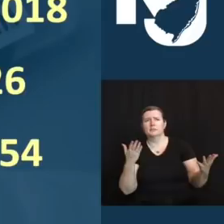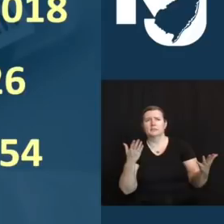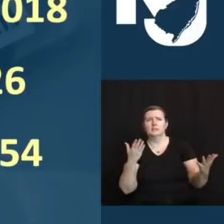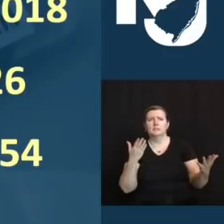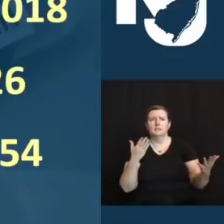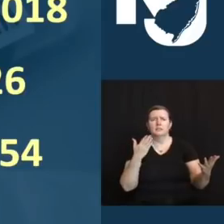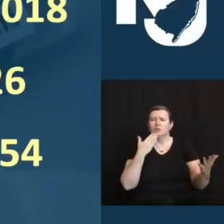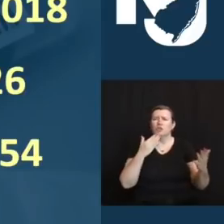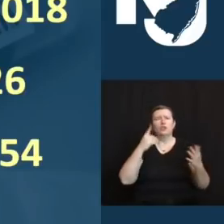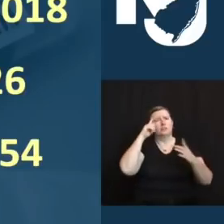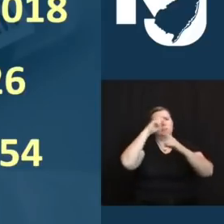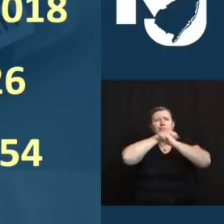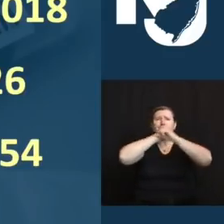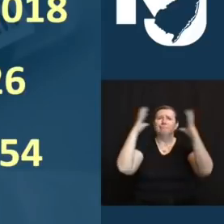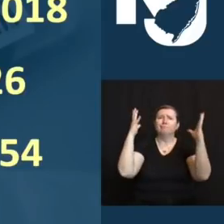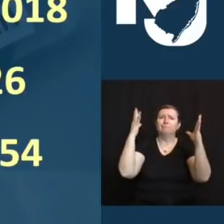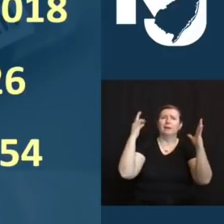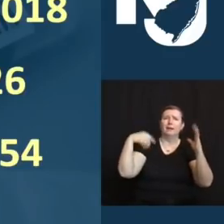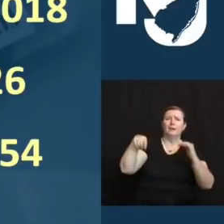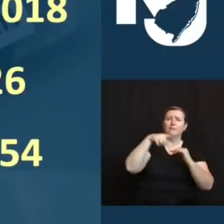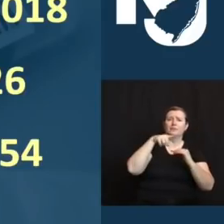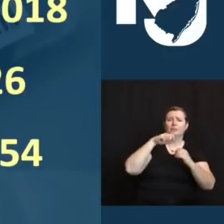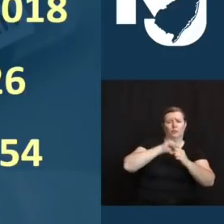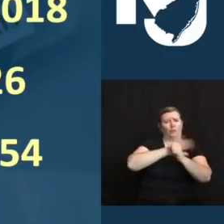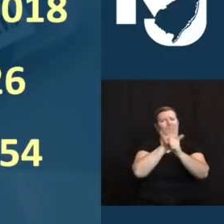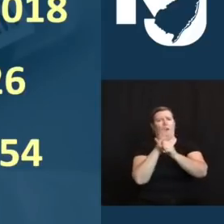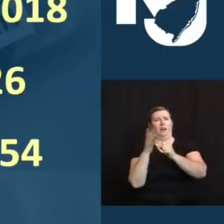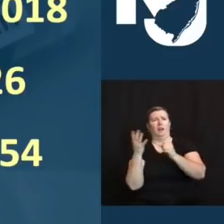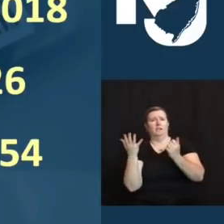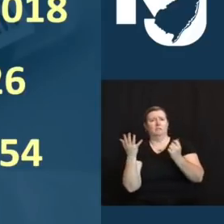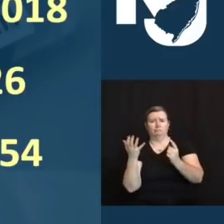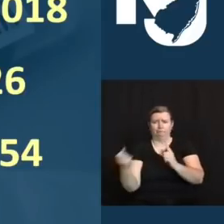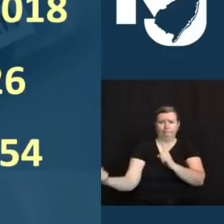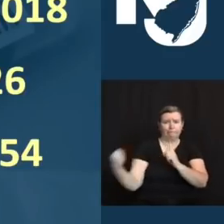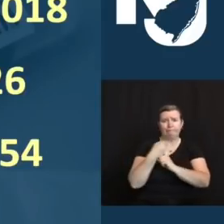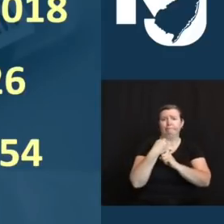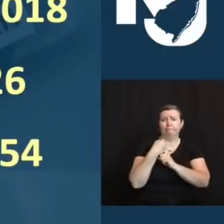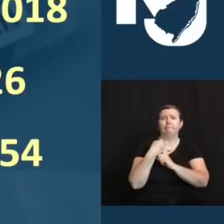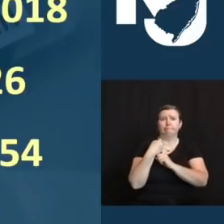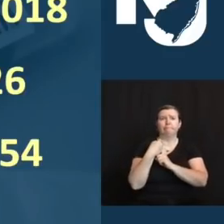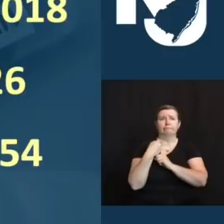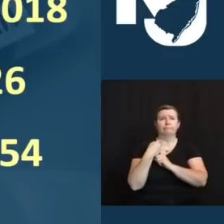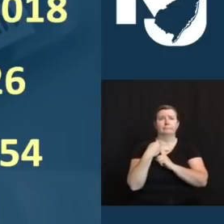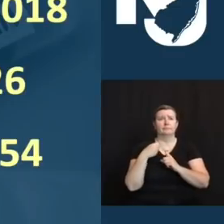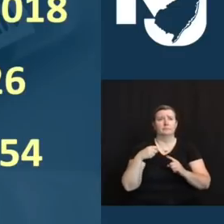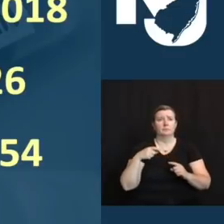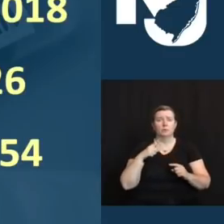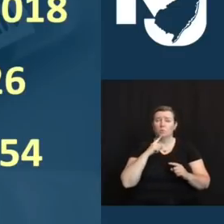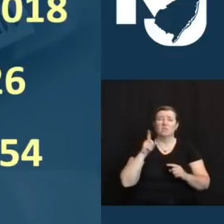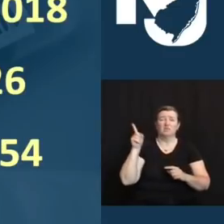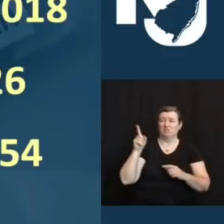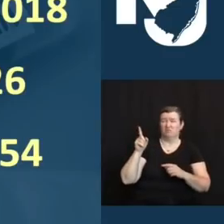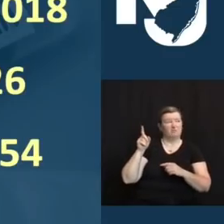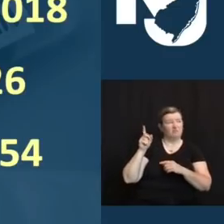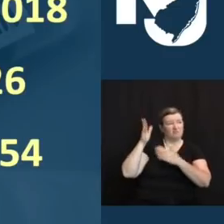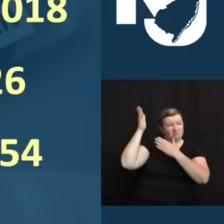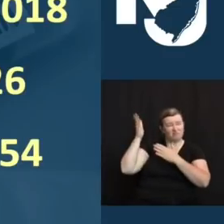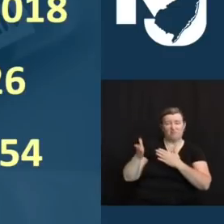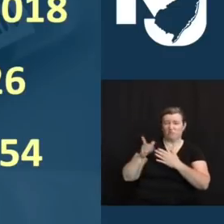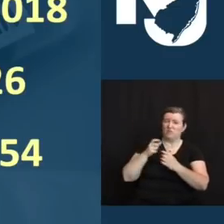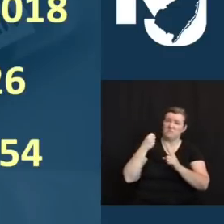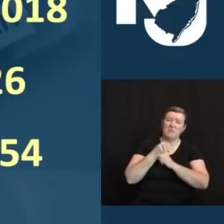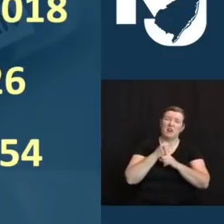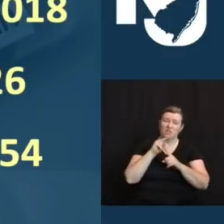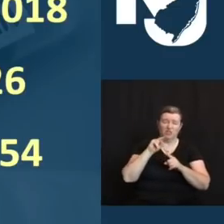are significantly adding to the already weighty toll this pandemic has had on our state and on so many families. And as I